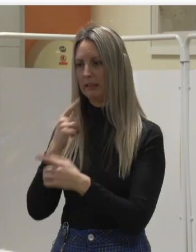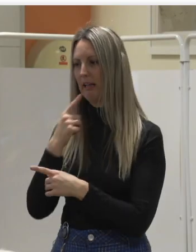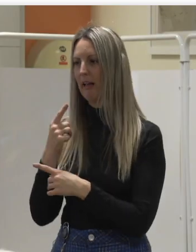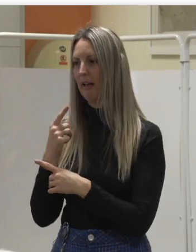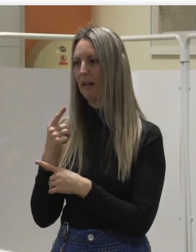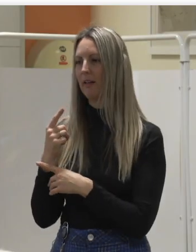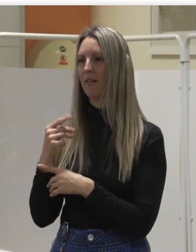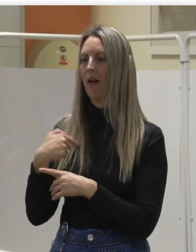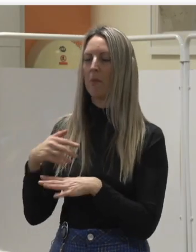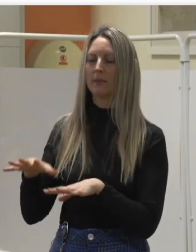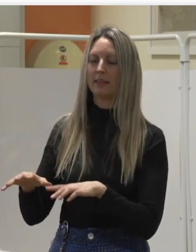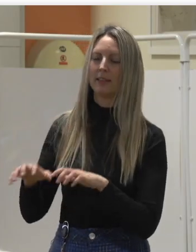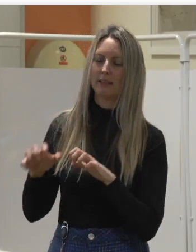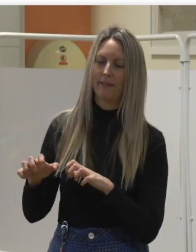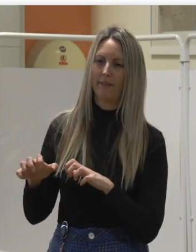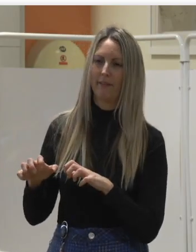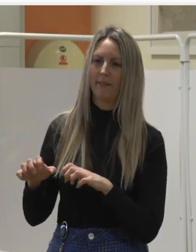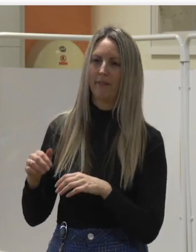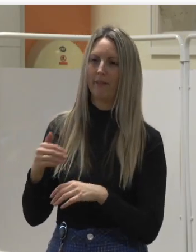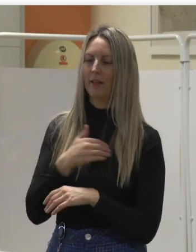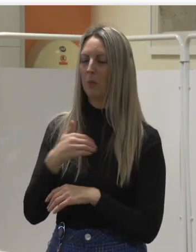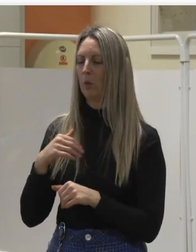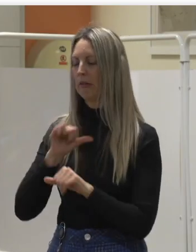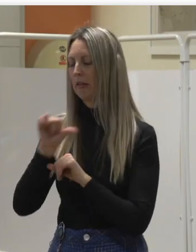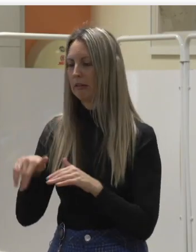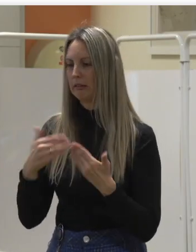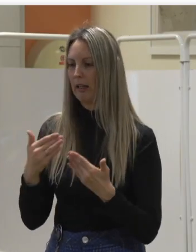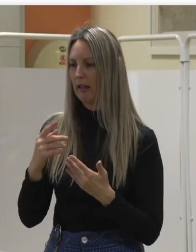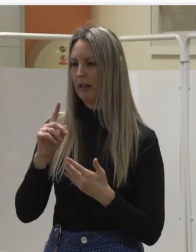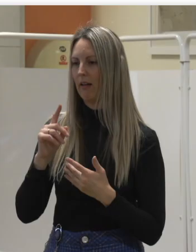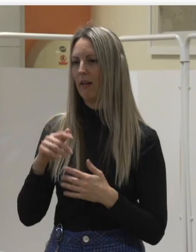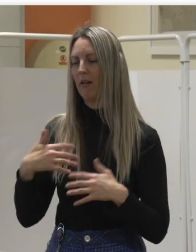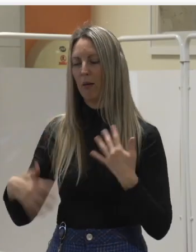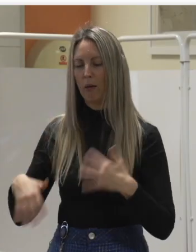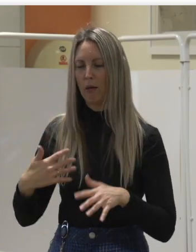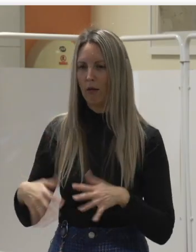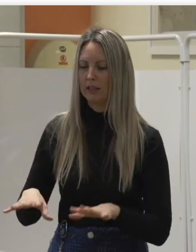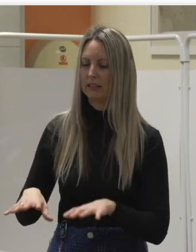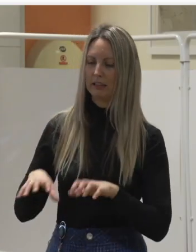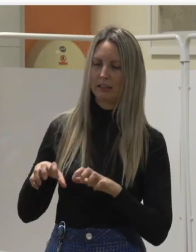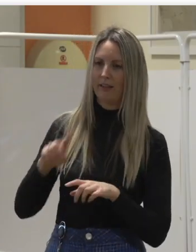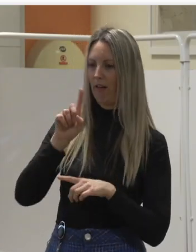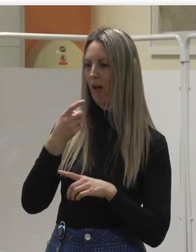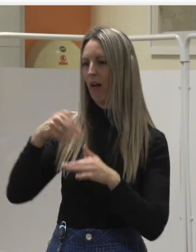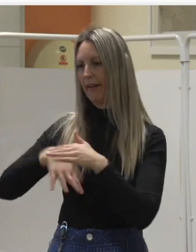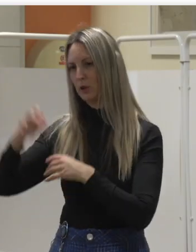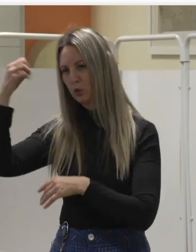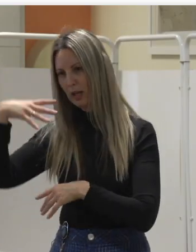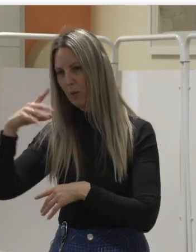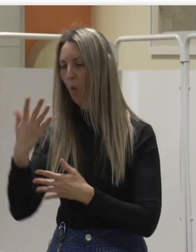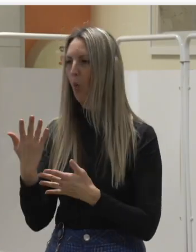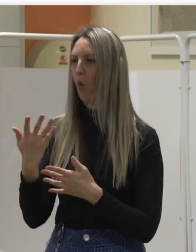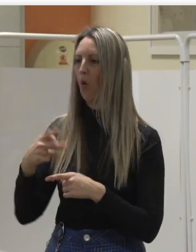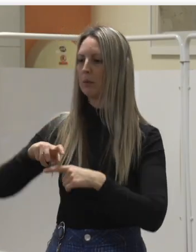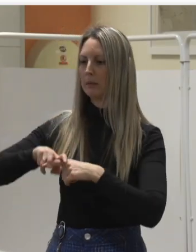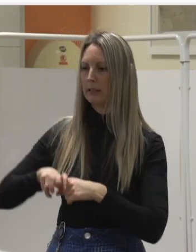get into the shower, or I can't get into a bath. And I can't get out of the chair.